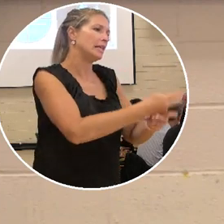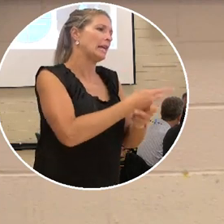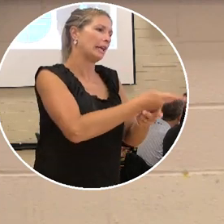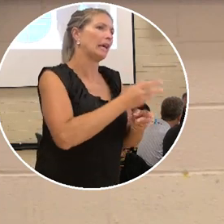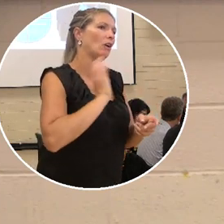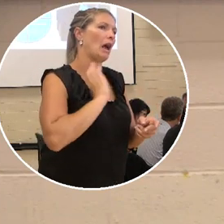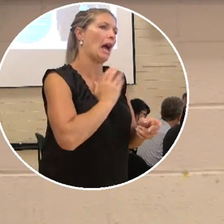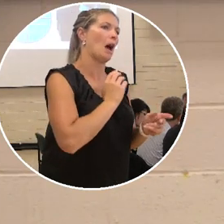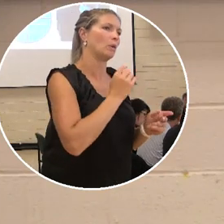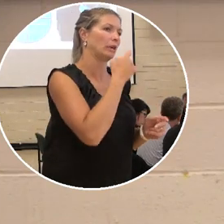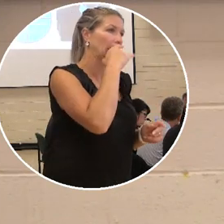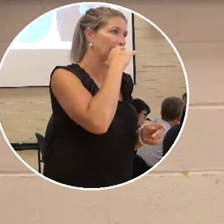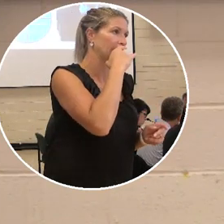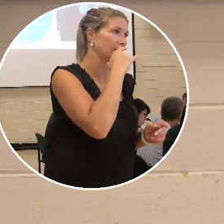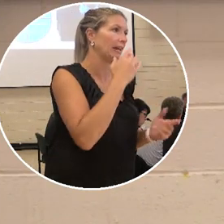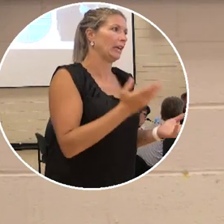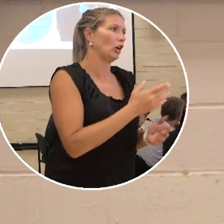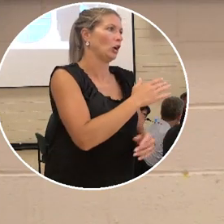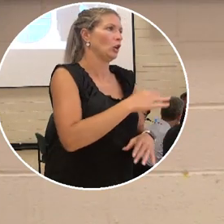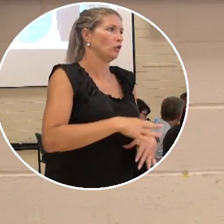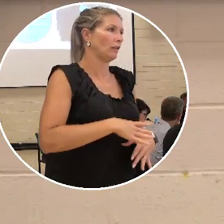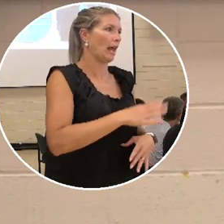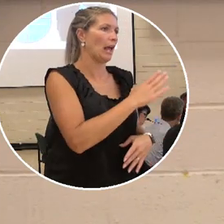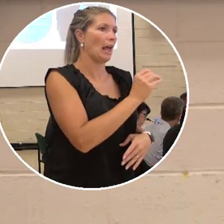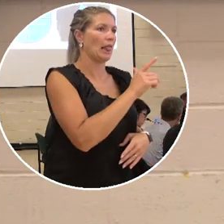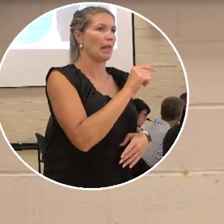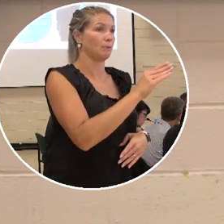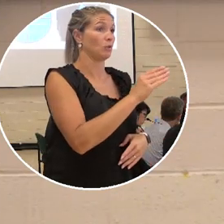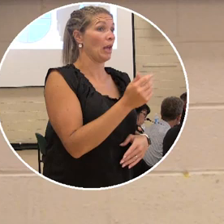questions for the CEO?